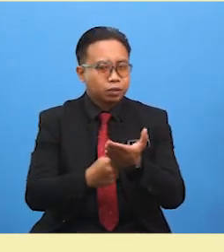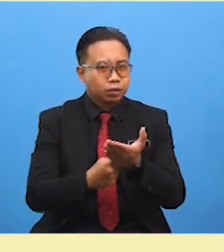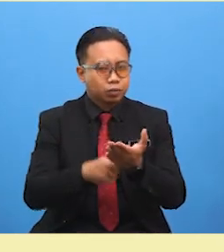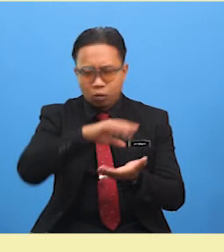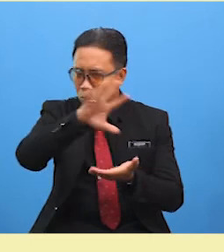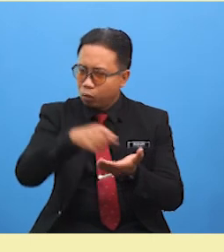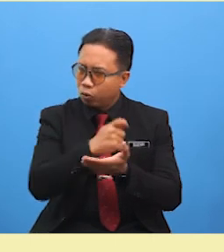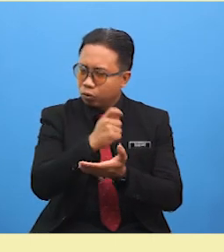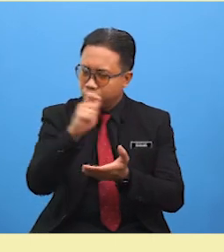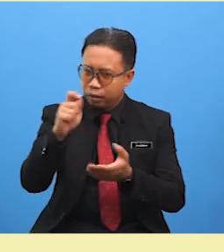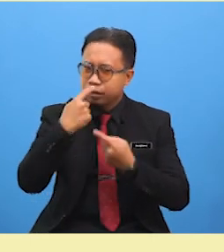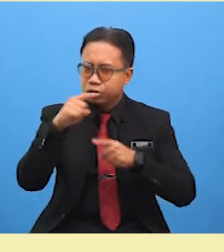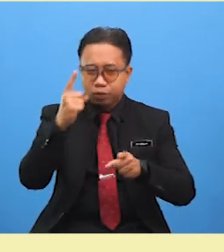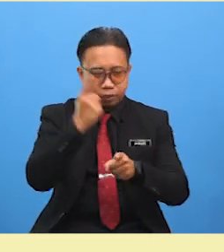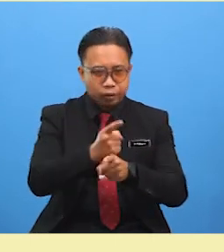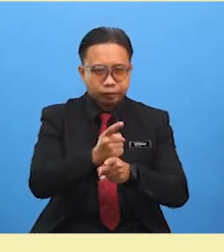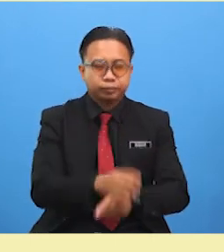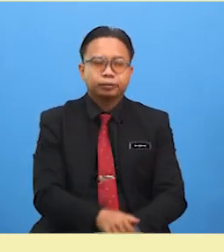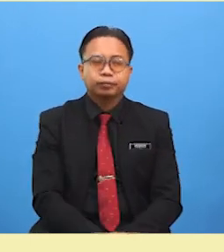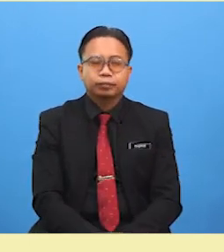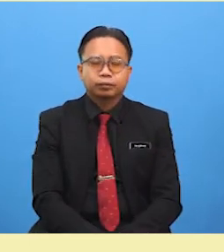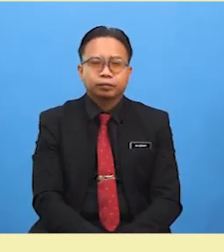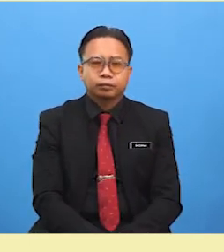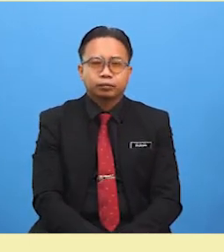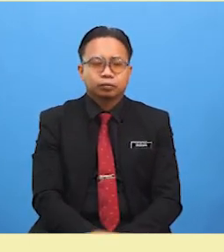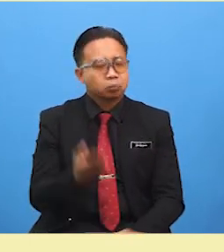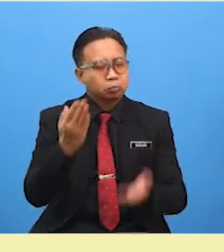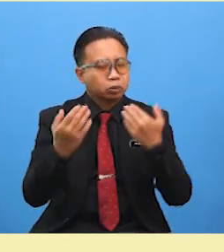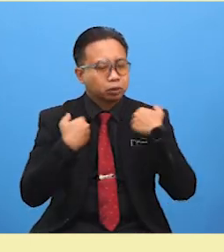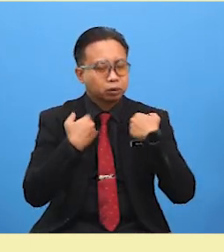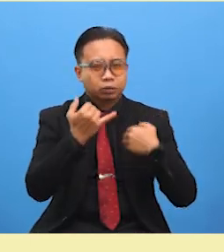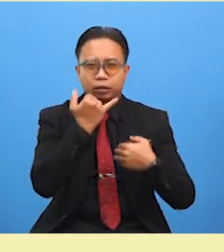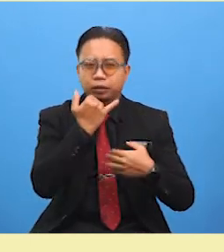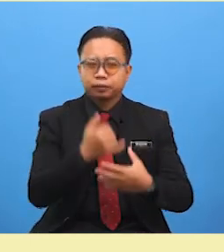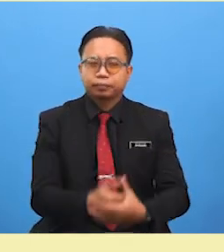Did you get all the answers correct? Or were there some that you got wrong?